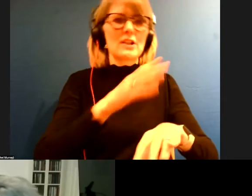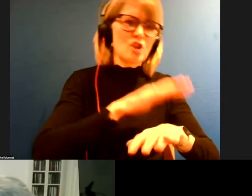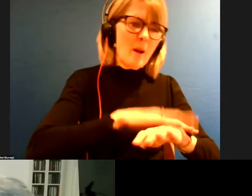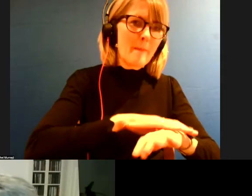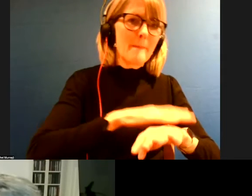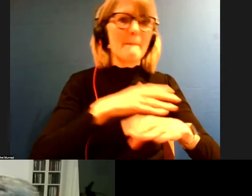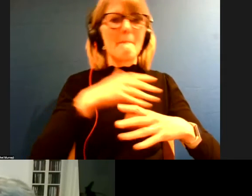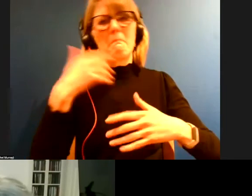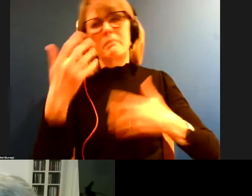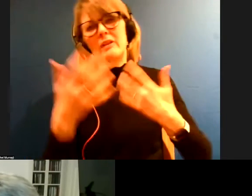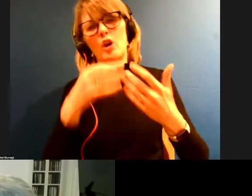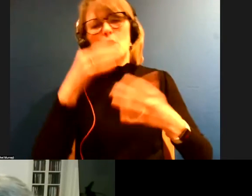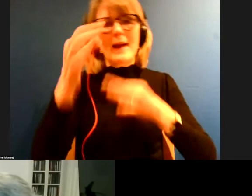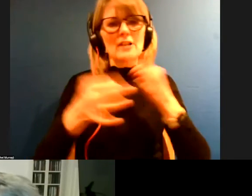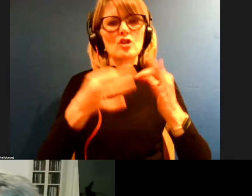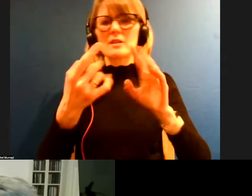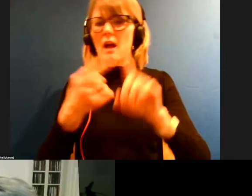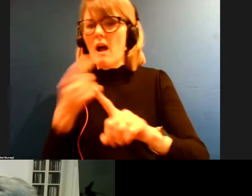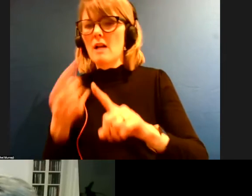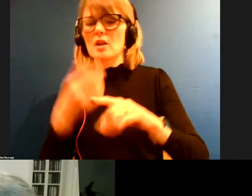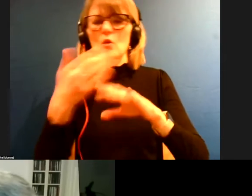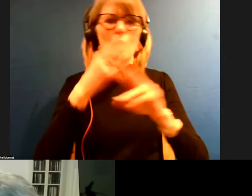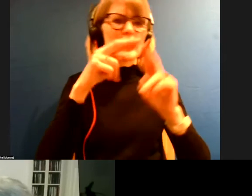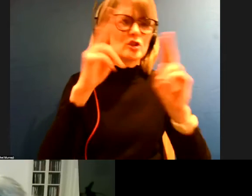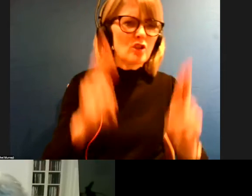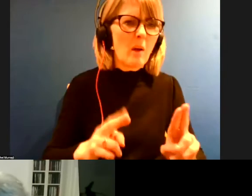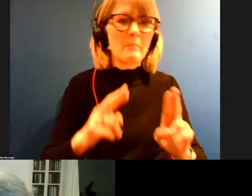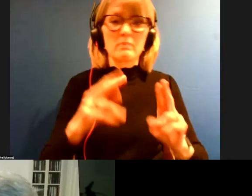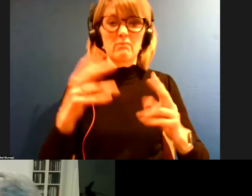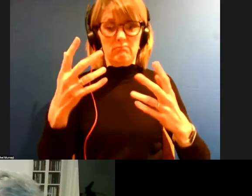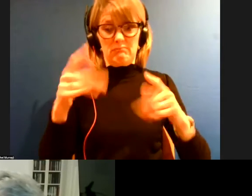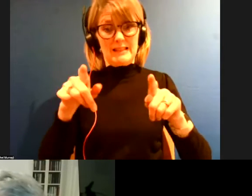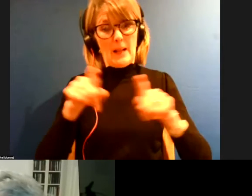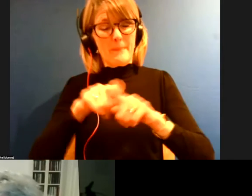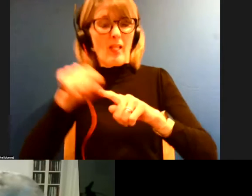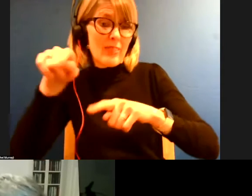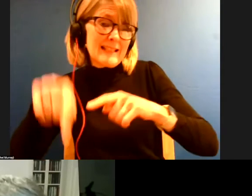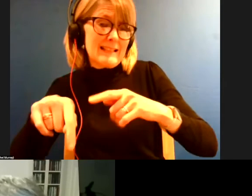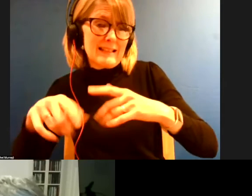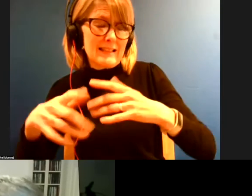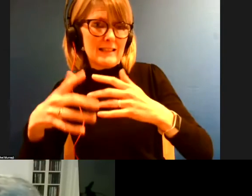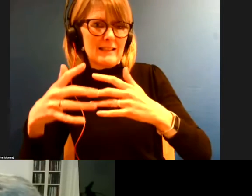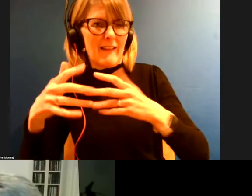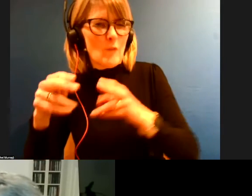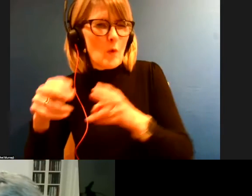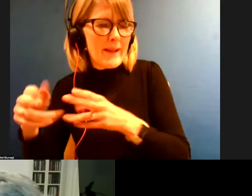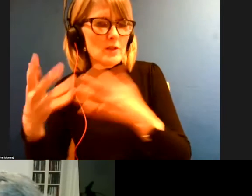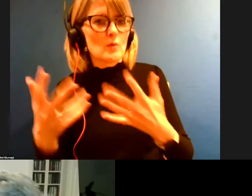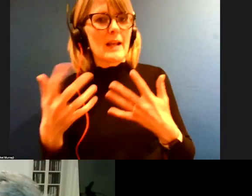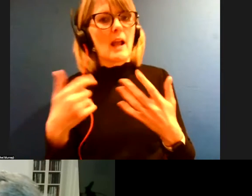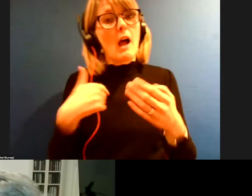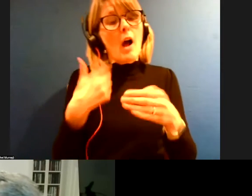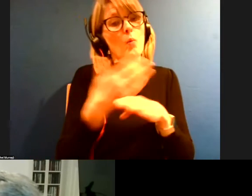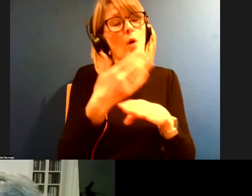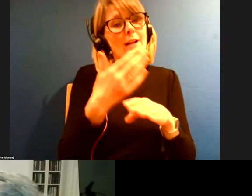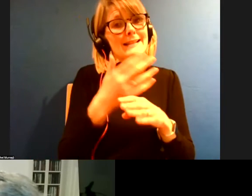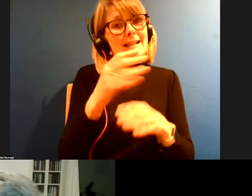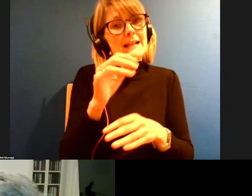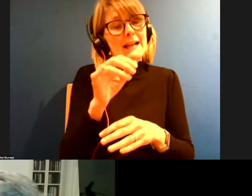of questions and answers, workshops, even this format here. I worked in kind of